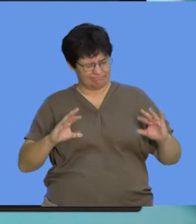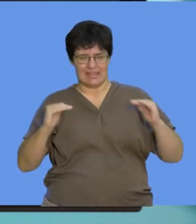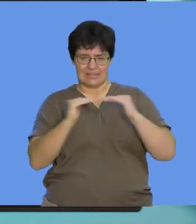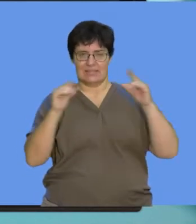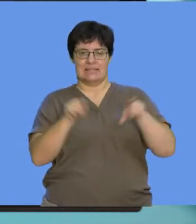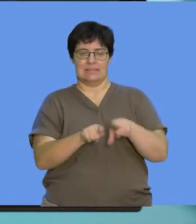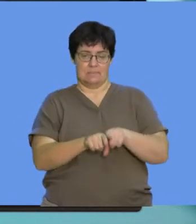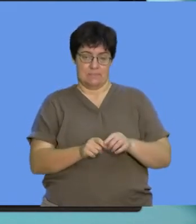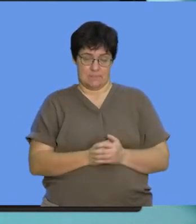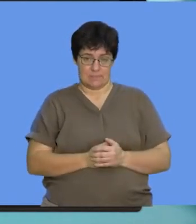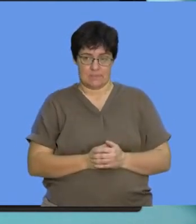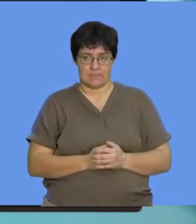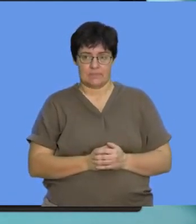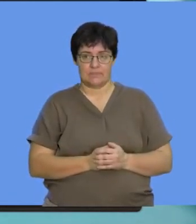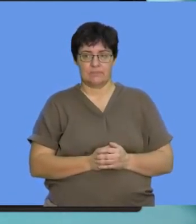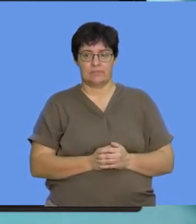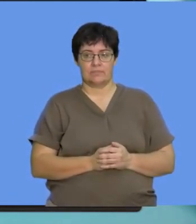identical copies of these cells.